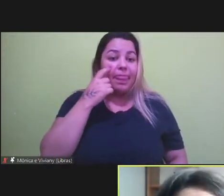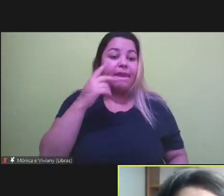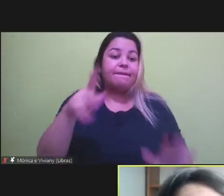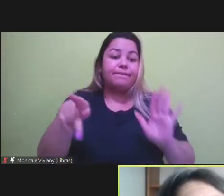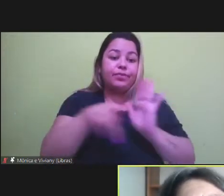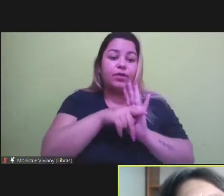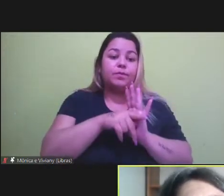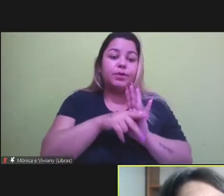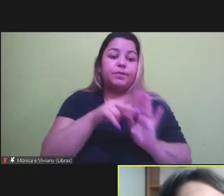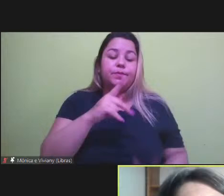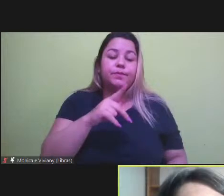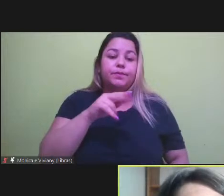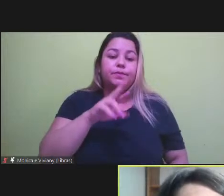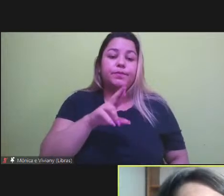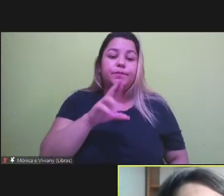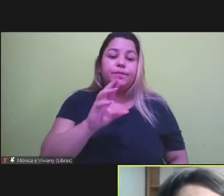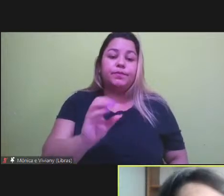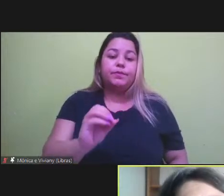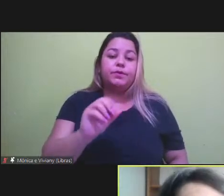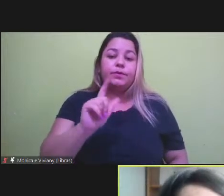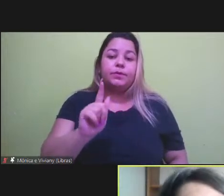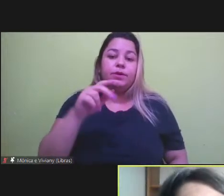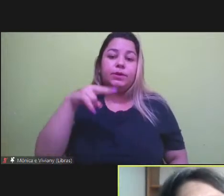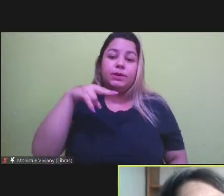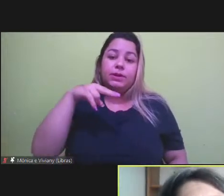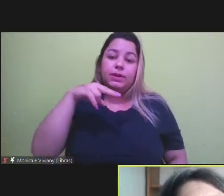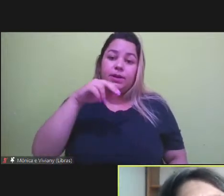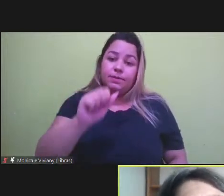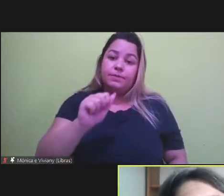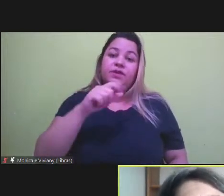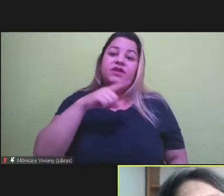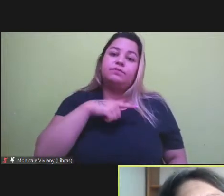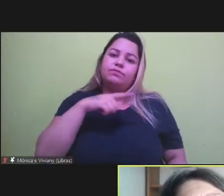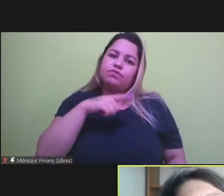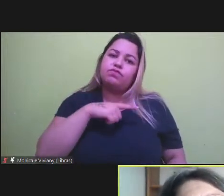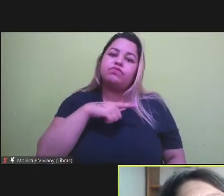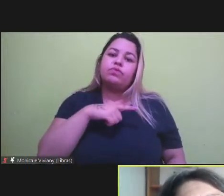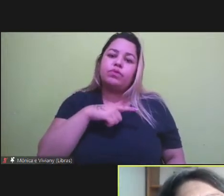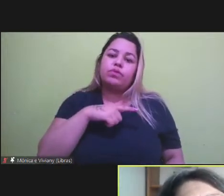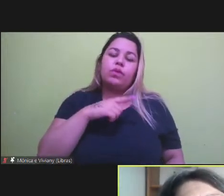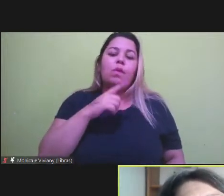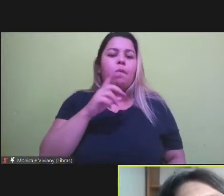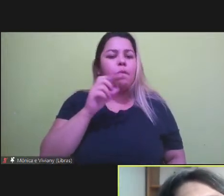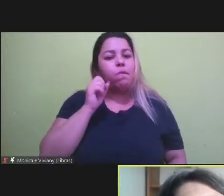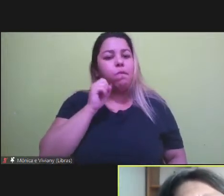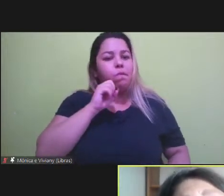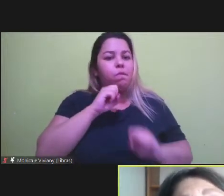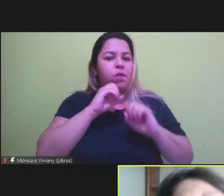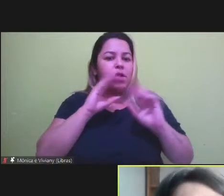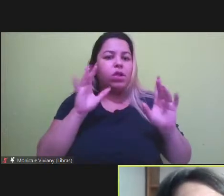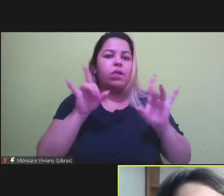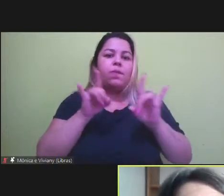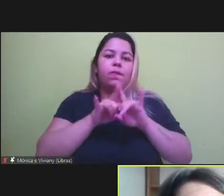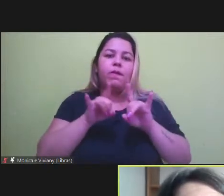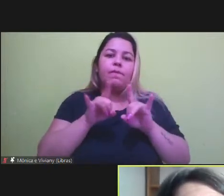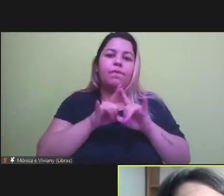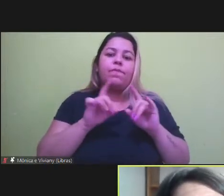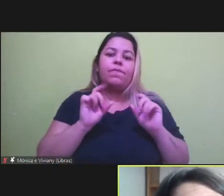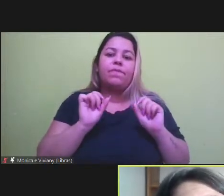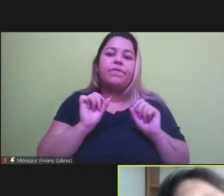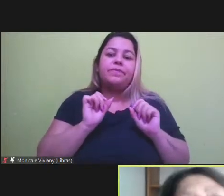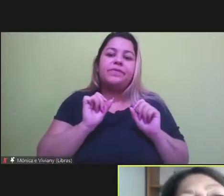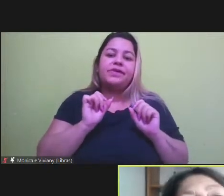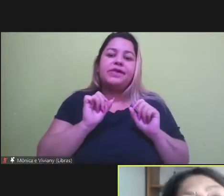been observing in the program itself. So in a small term, yes, we have evidence